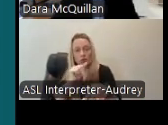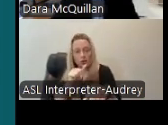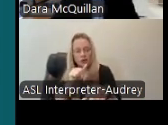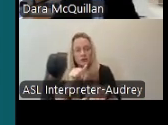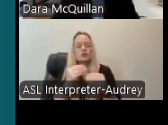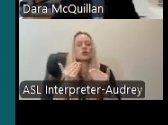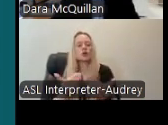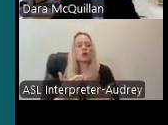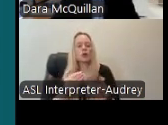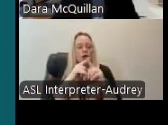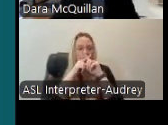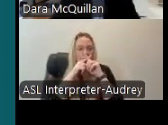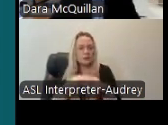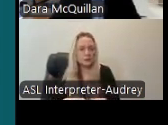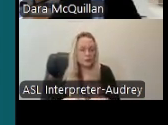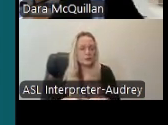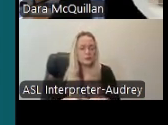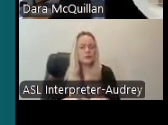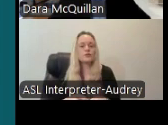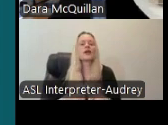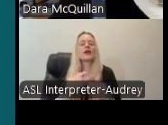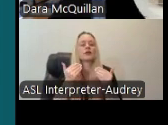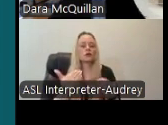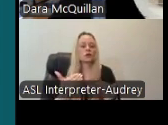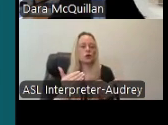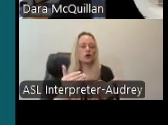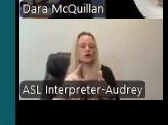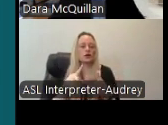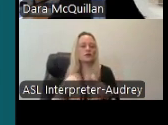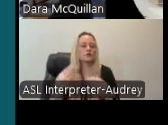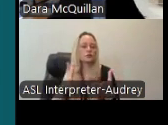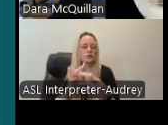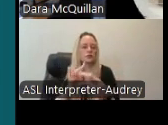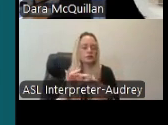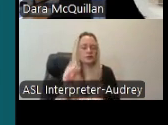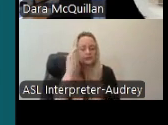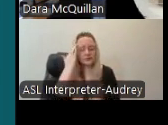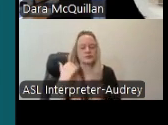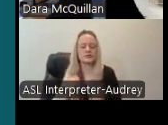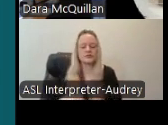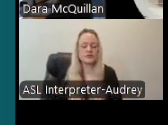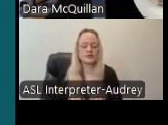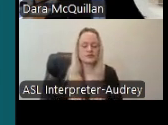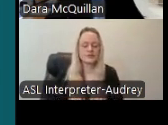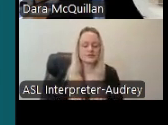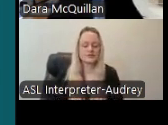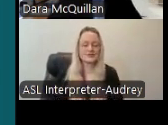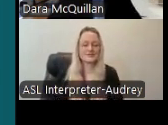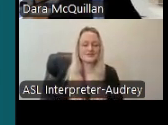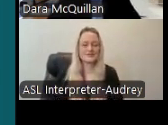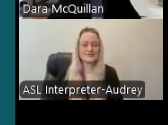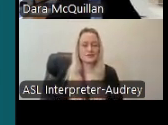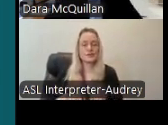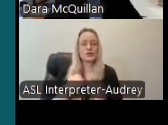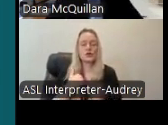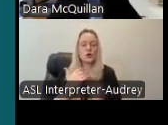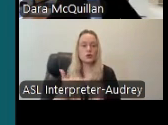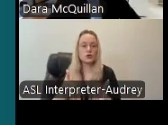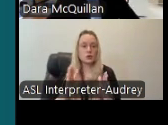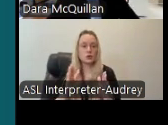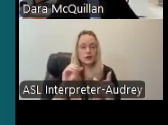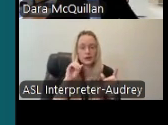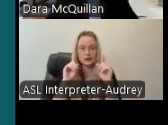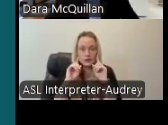your microphone or telephone and start your remarks. To allow us to hear from everyone who wishes to